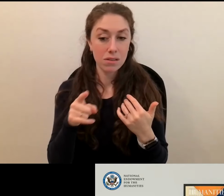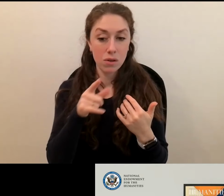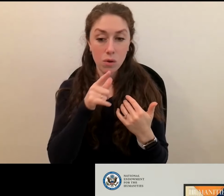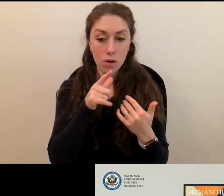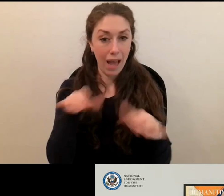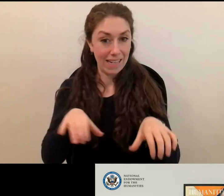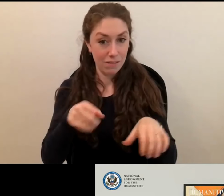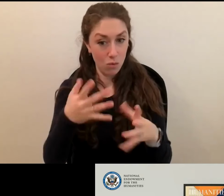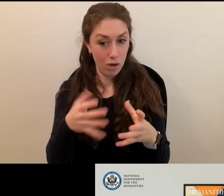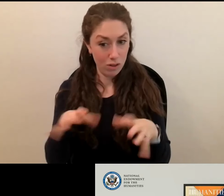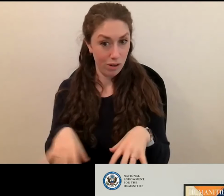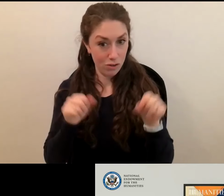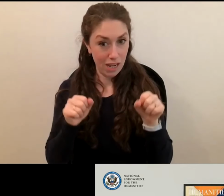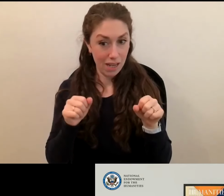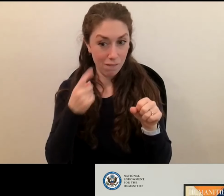activities you want to undertake there,